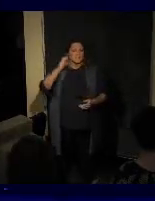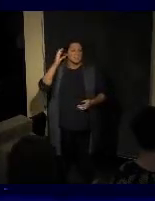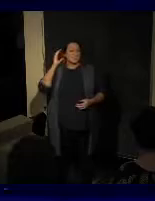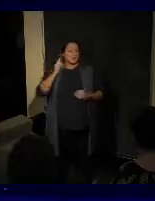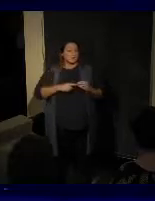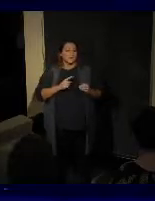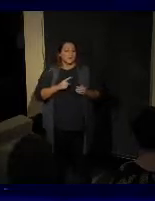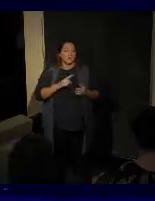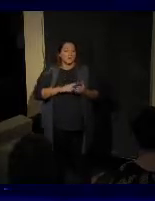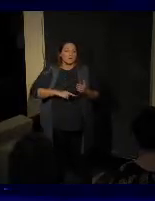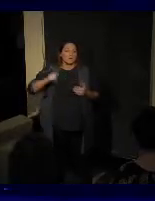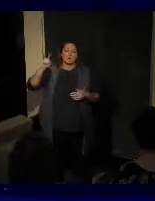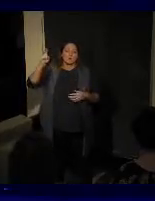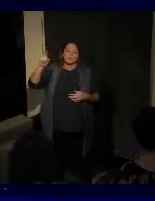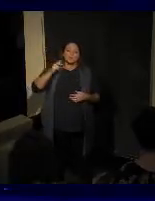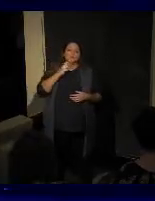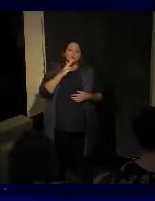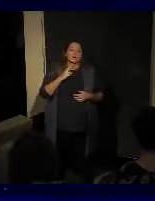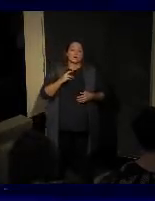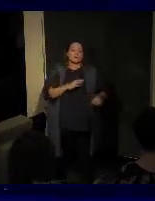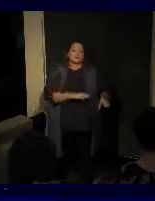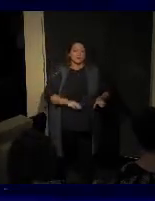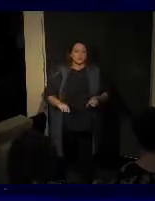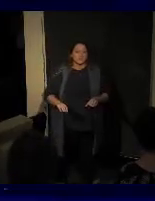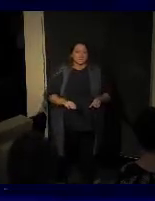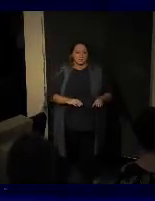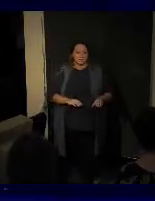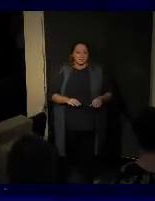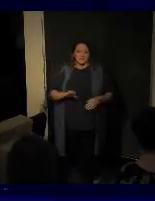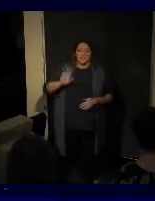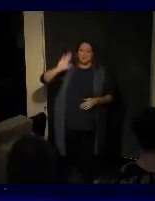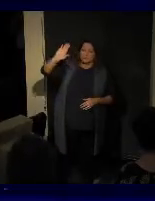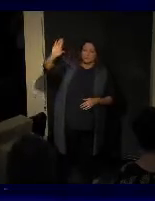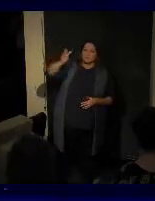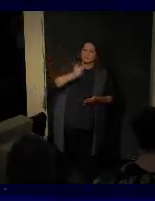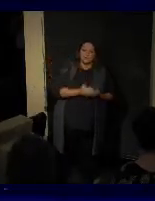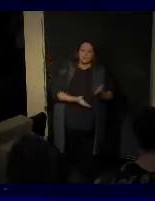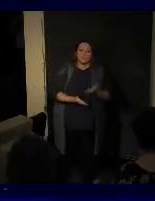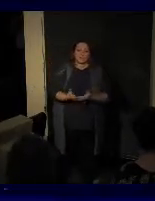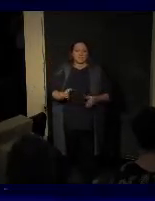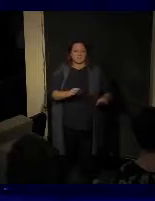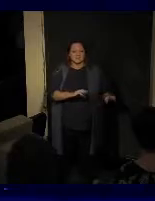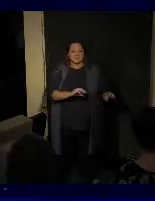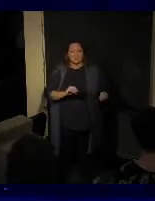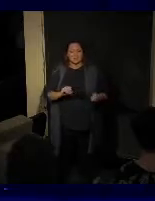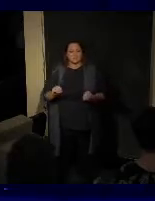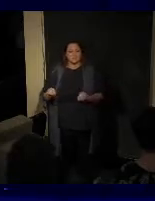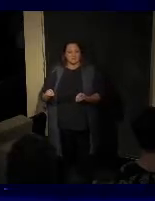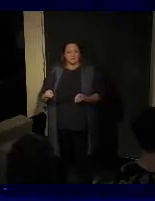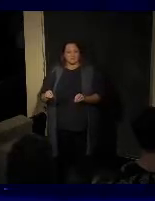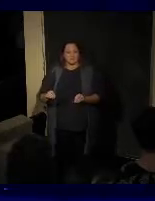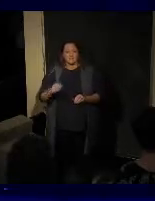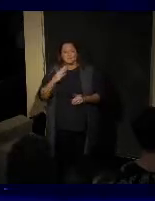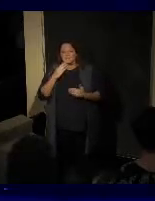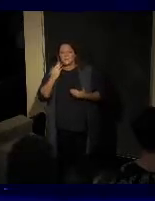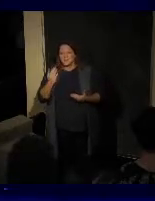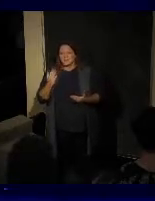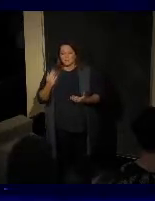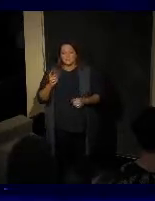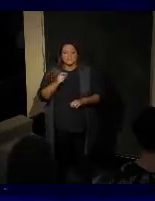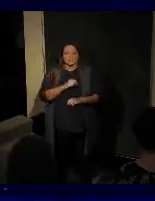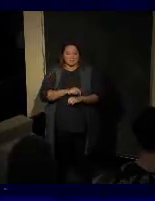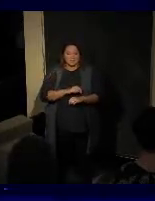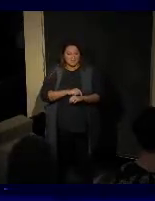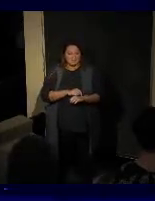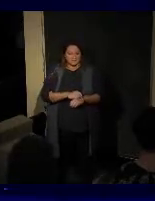hand is moving in. And we're very grateful tonight for this wonderful opportunity.